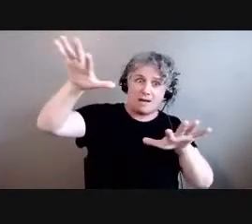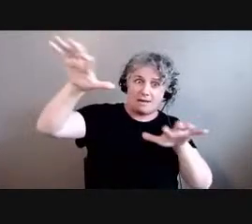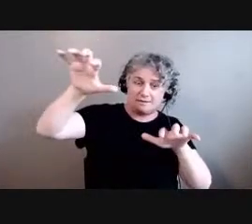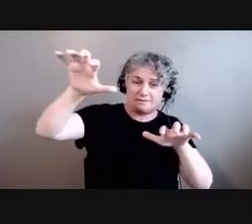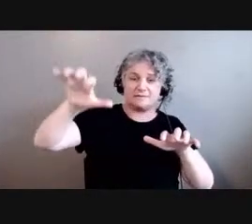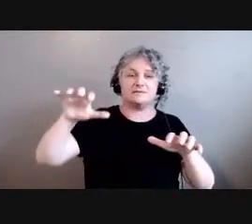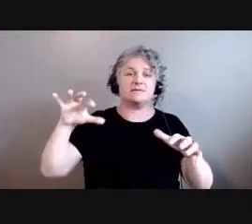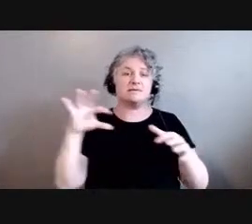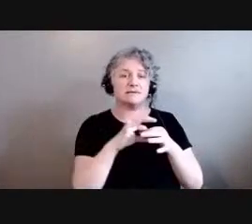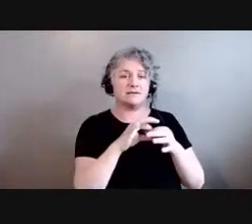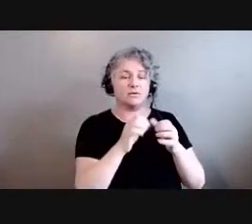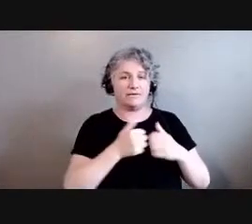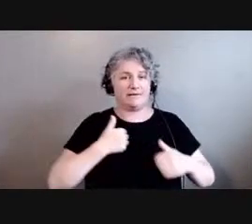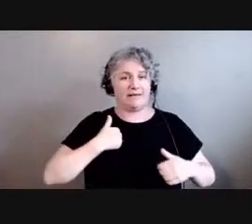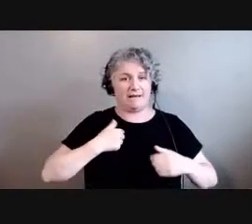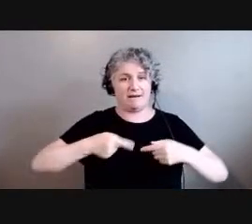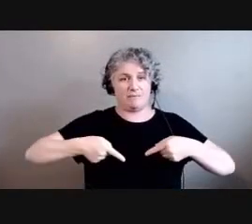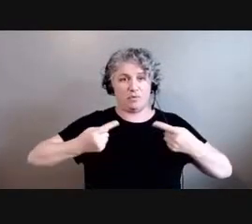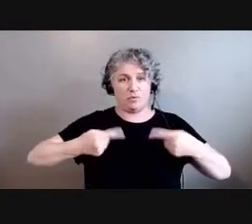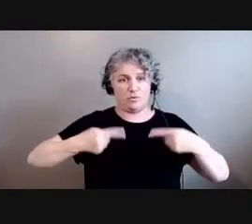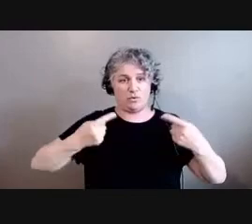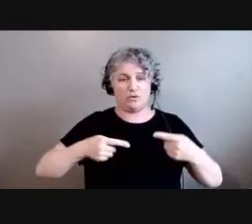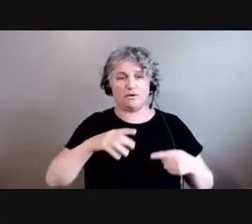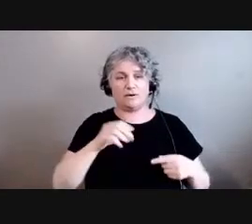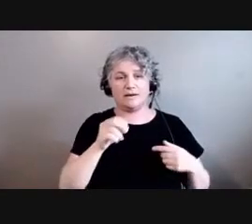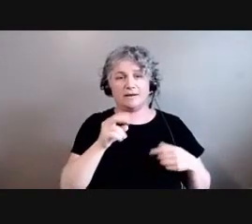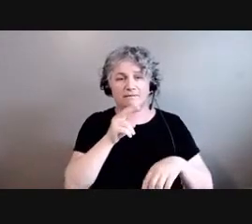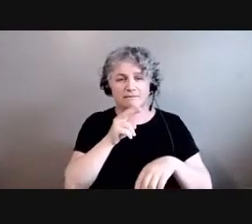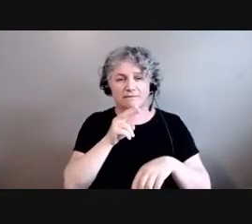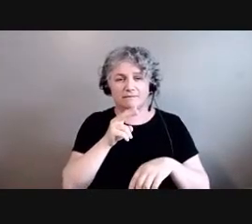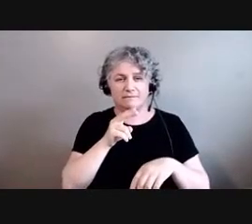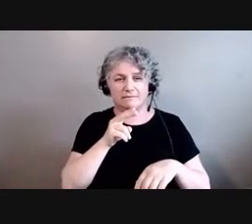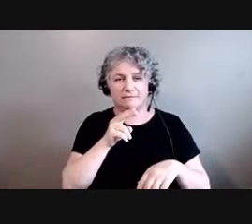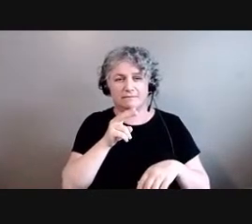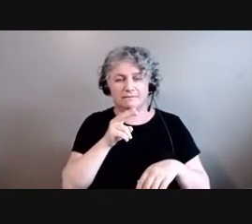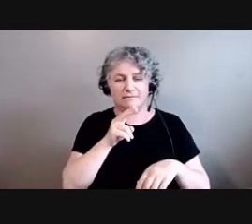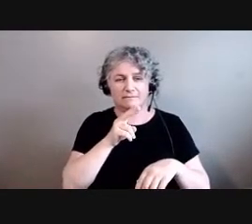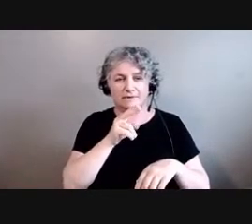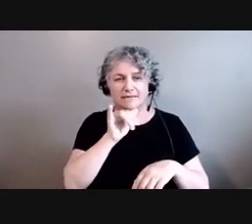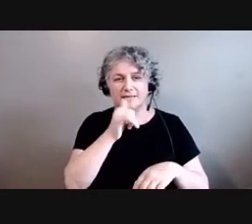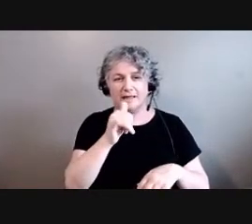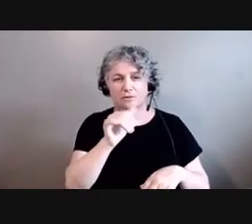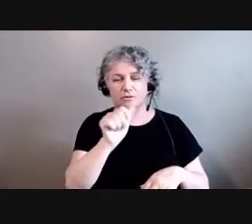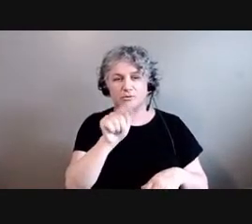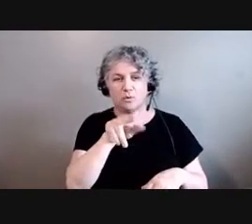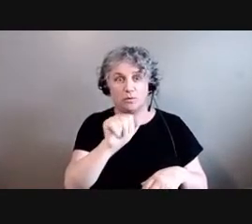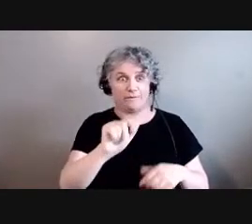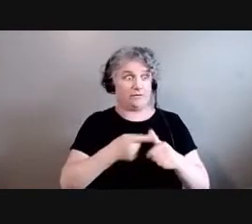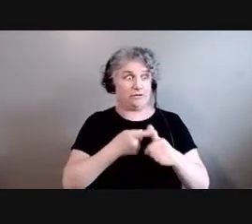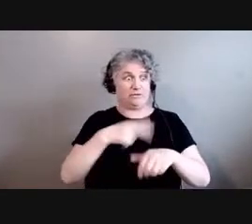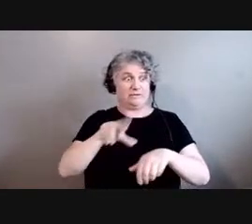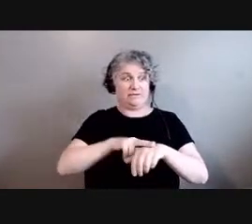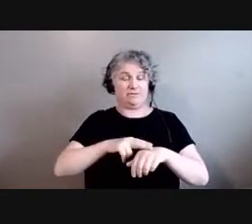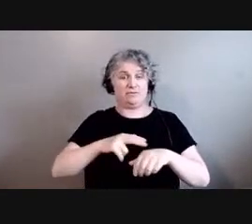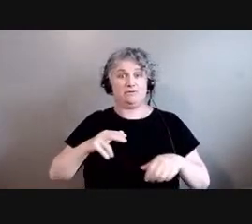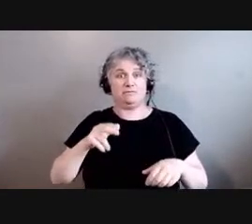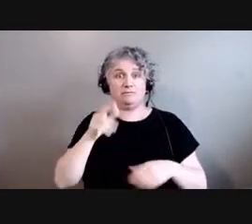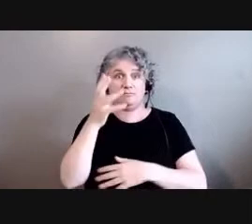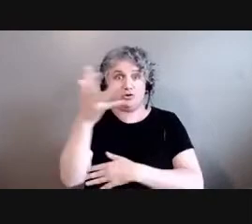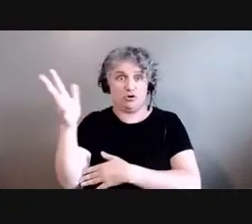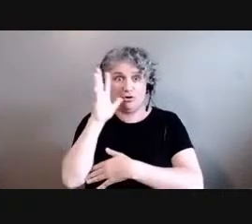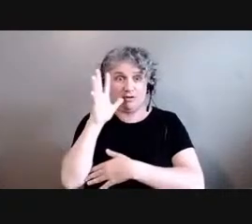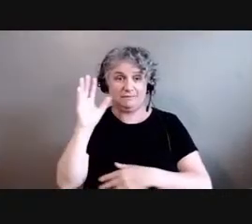National Park, and Yellowstone, which was the first national park in America. The national parks are some of the most